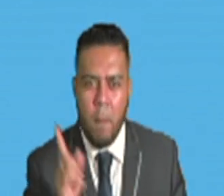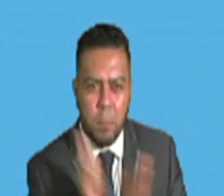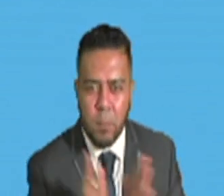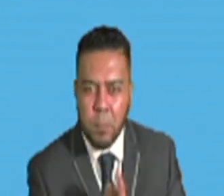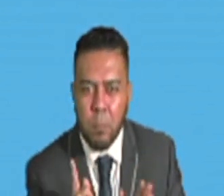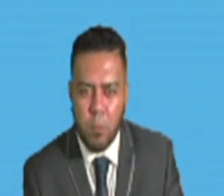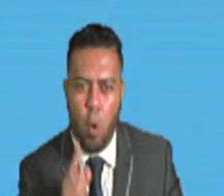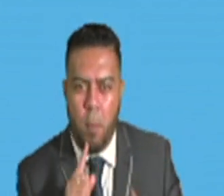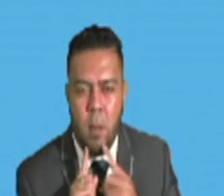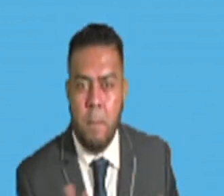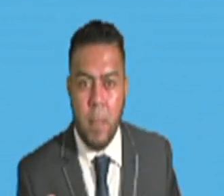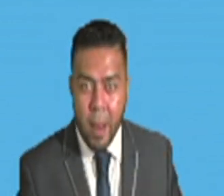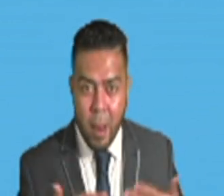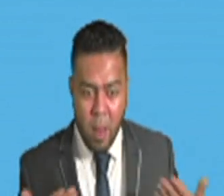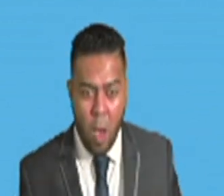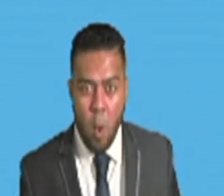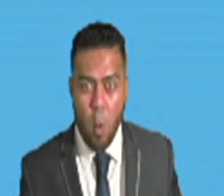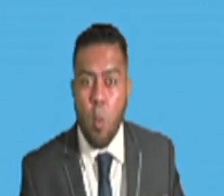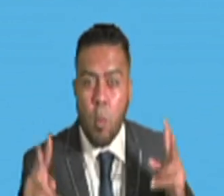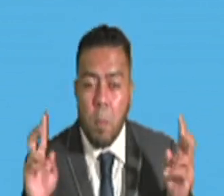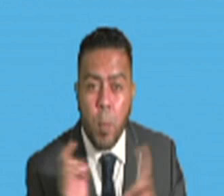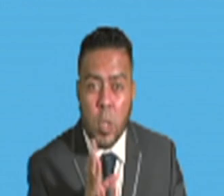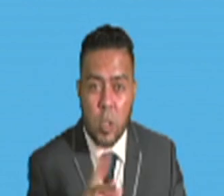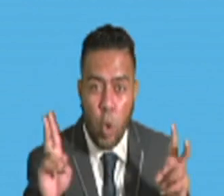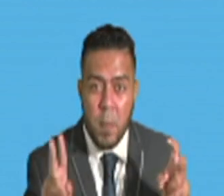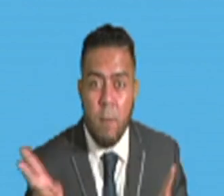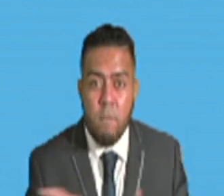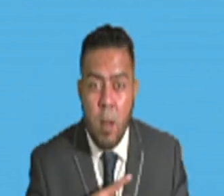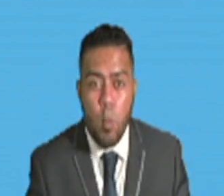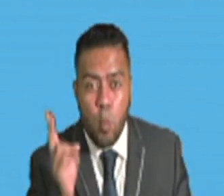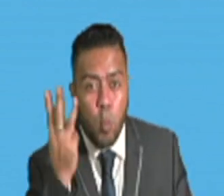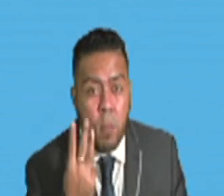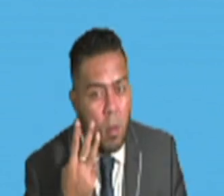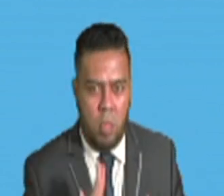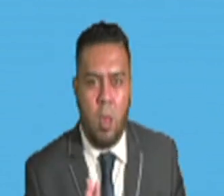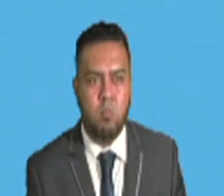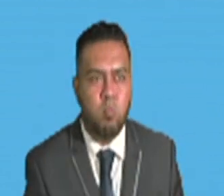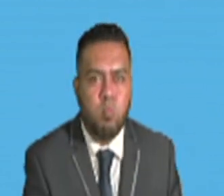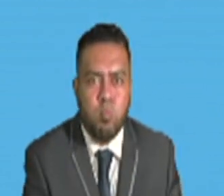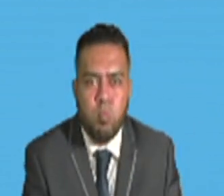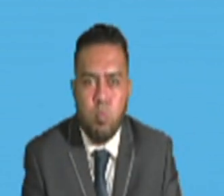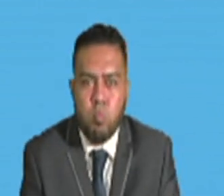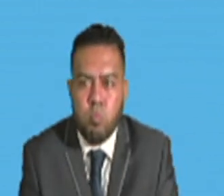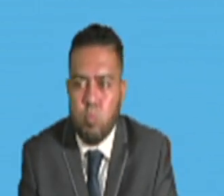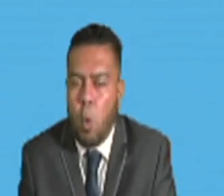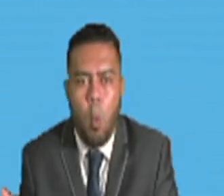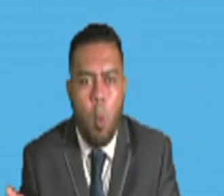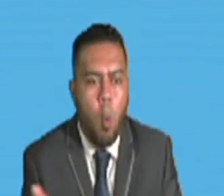think, is what causes a lot more anguish to people than anything else. That is the